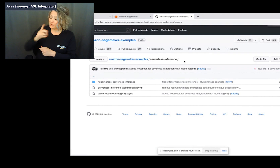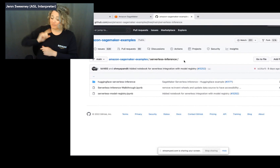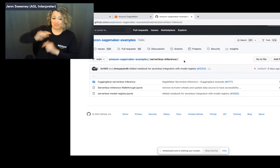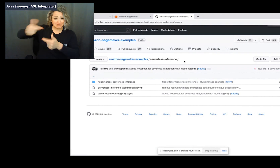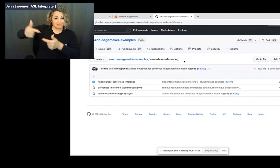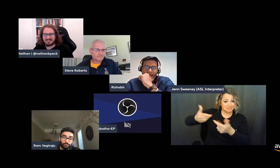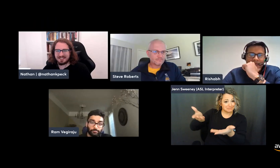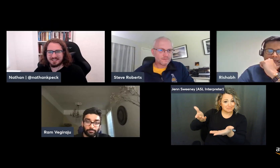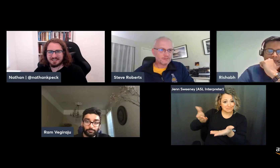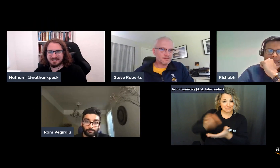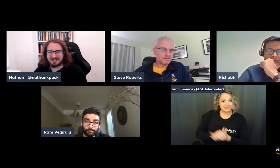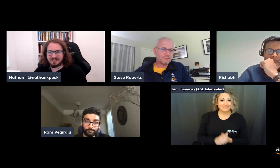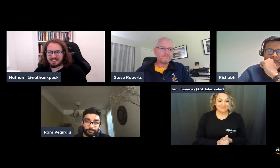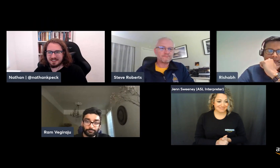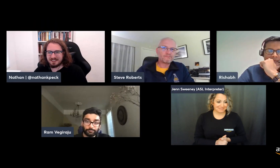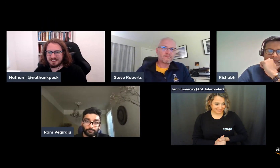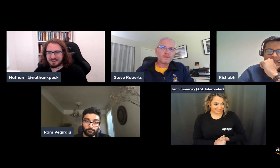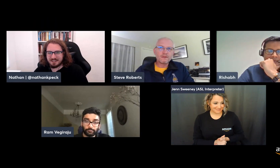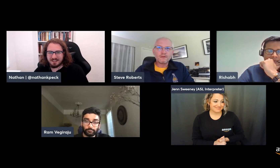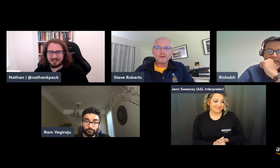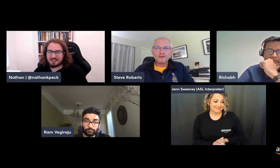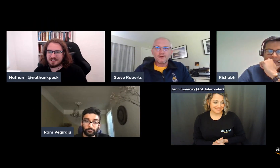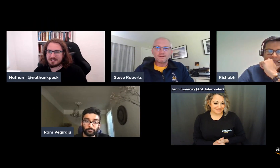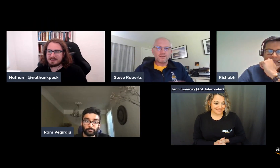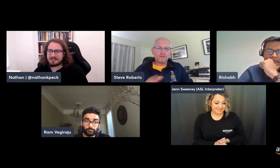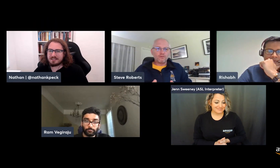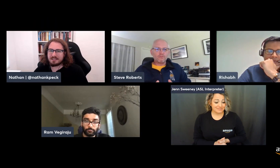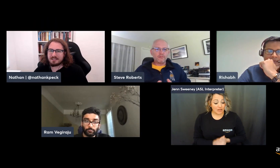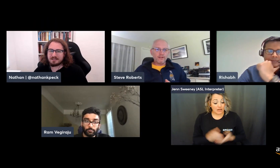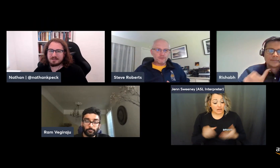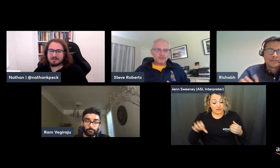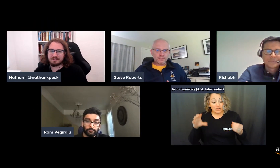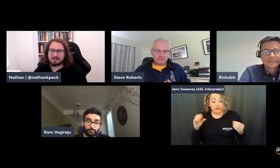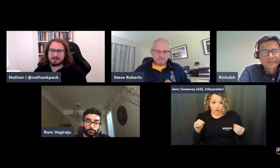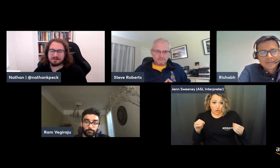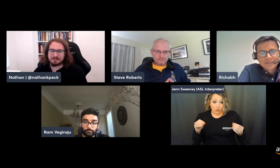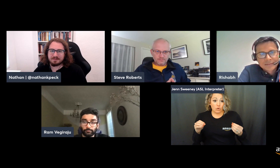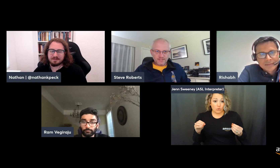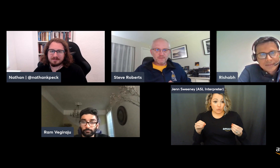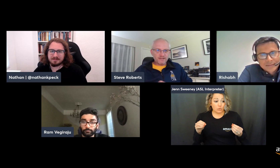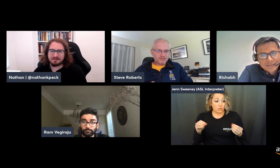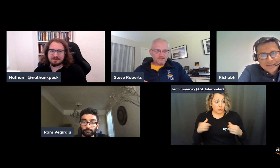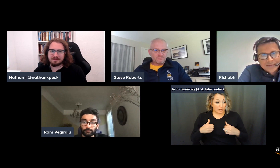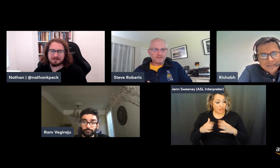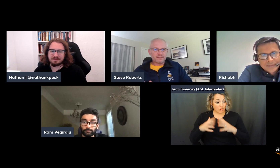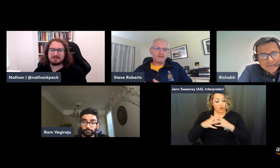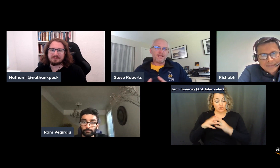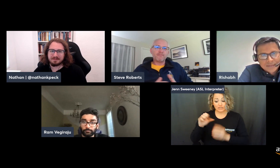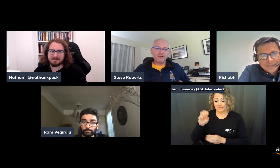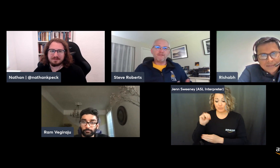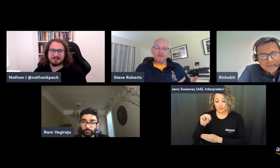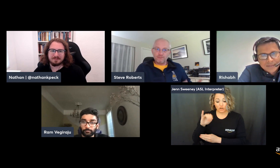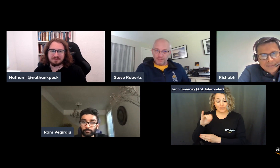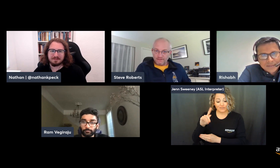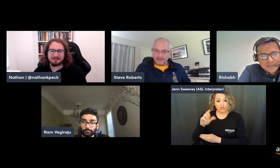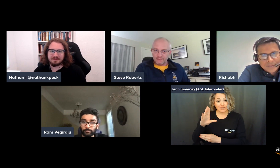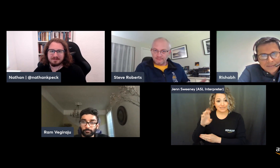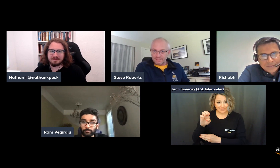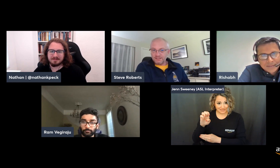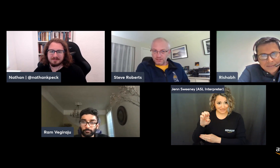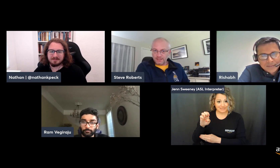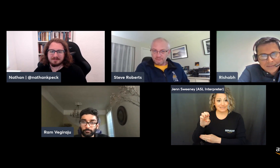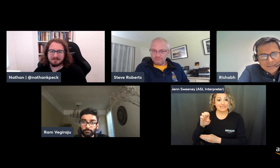then. All right, cool. So we launched SageMaker Serverless Inference in preview at